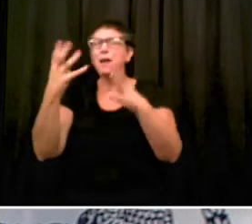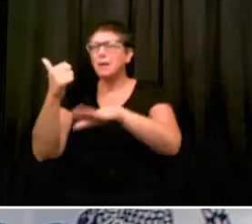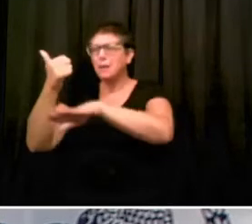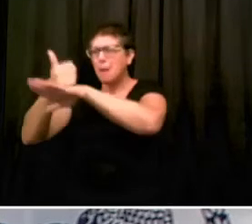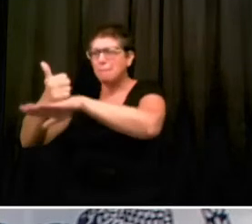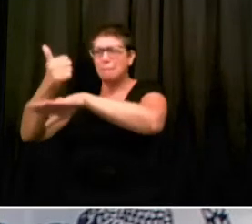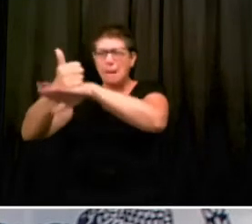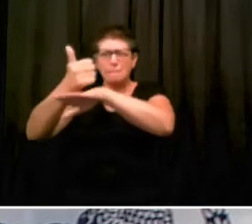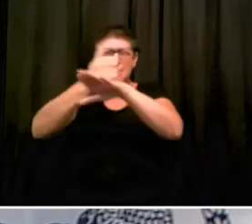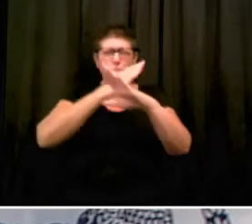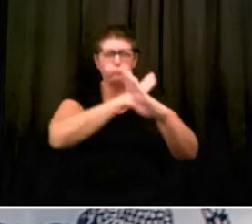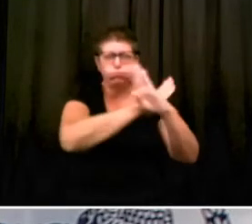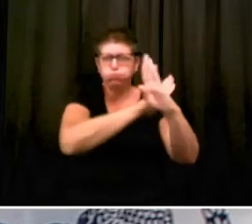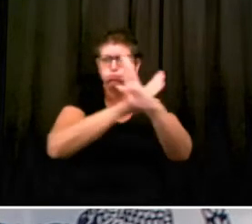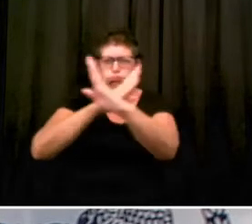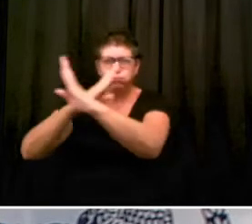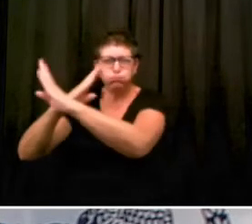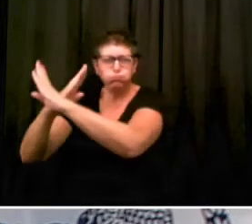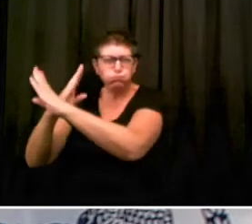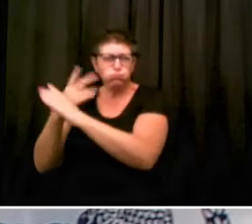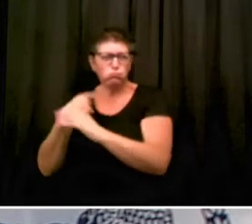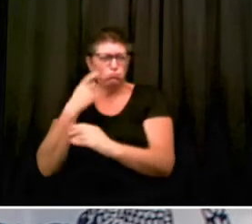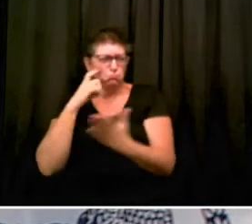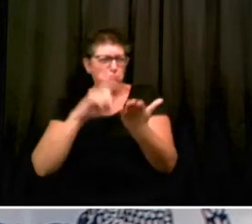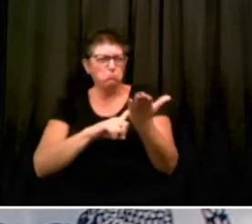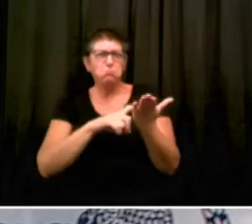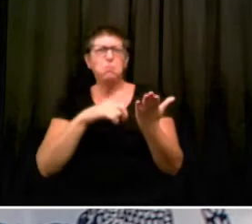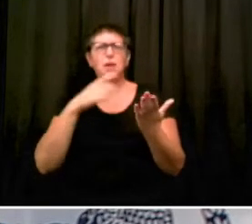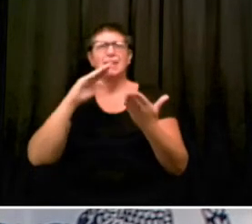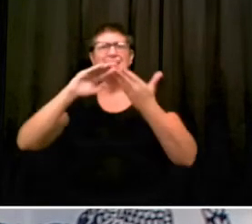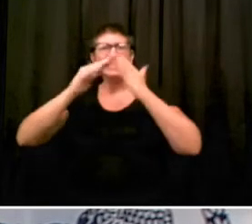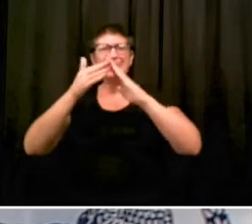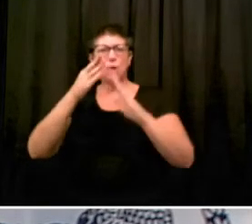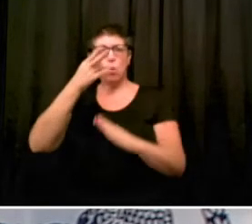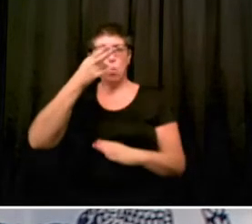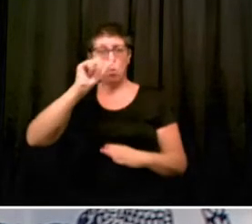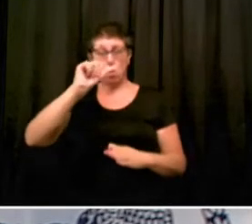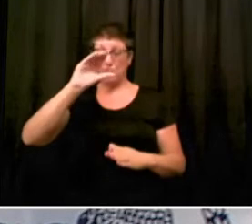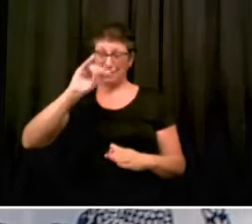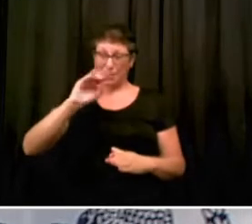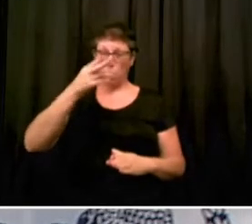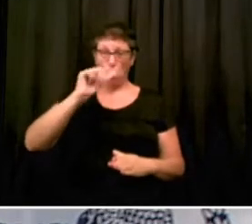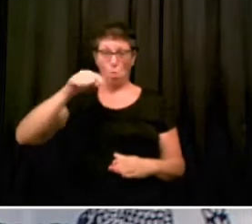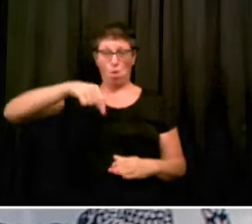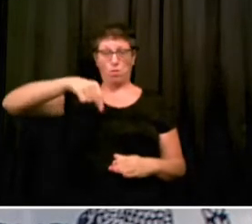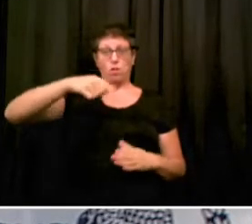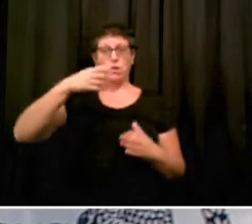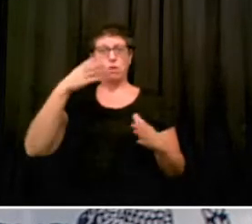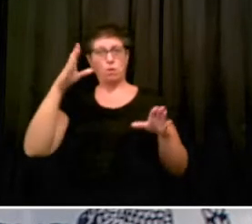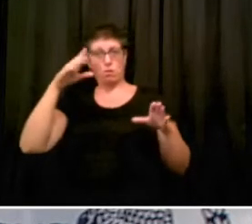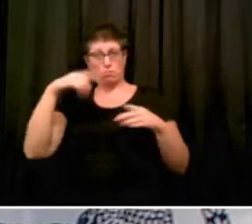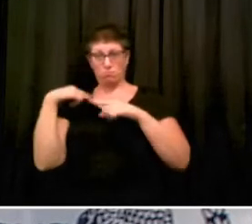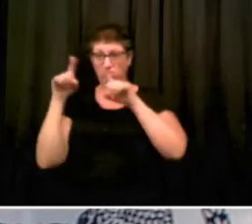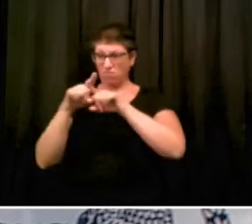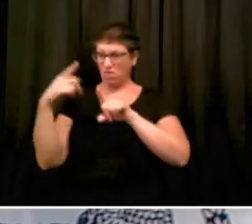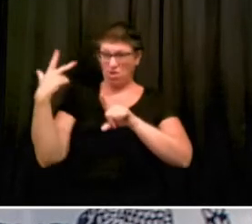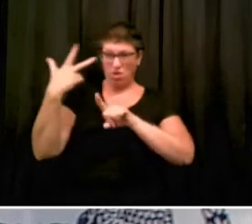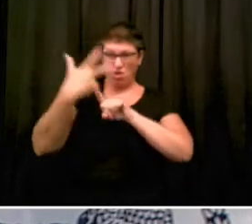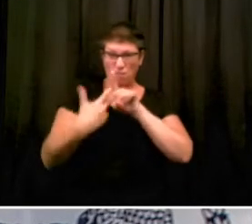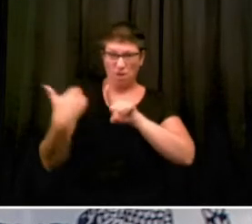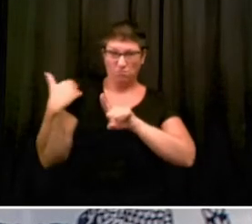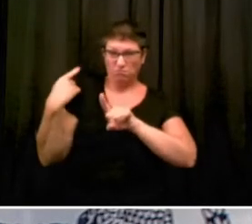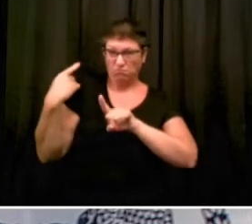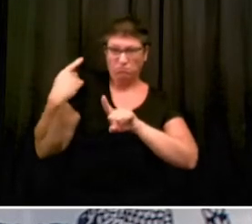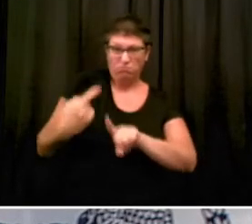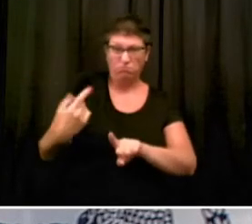And City Hall Park has been shuttered for nearly 3 months. So my question to the mayor and the commissioner is, what's